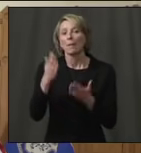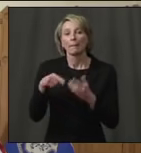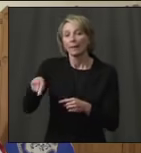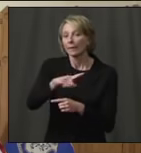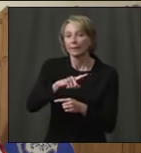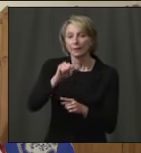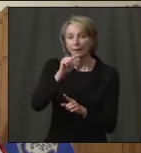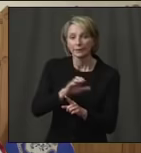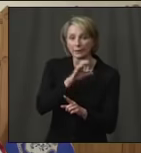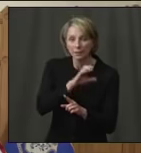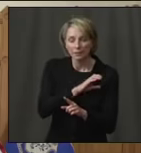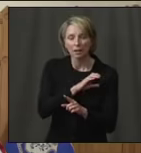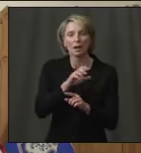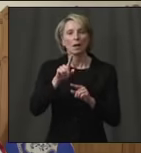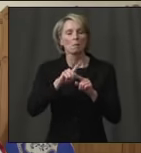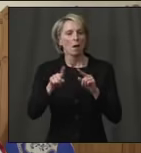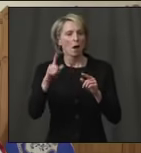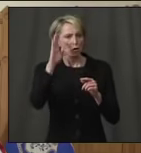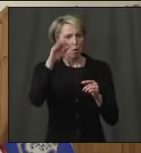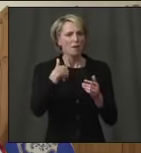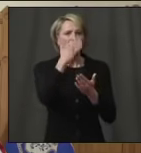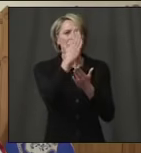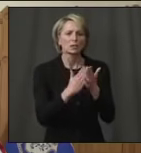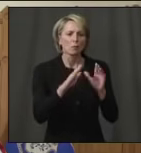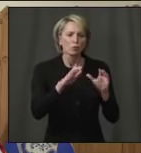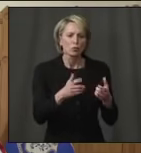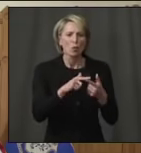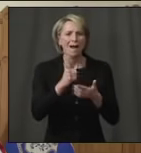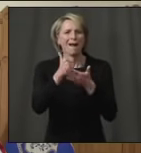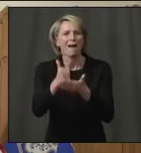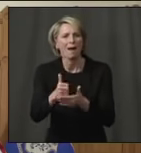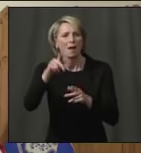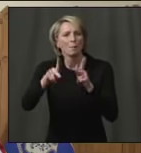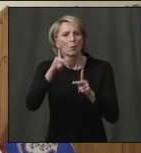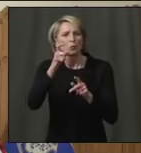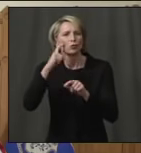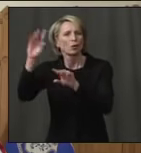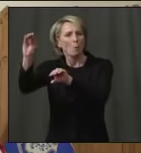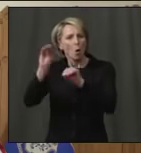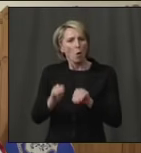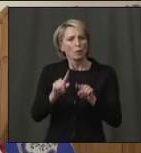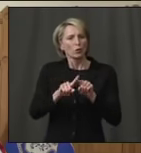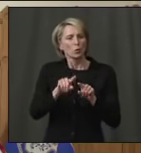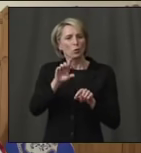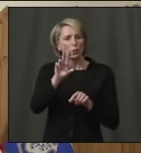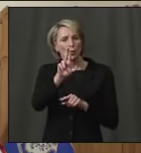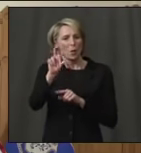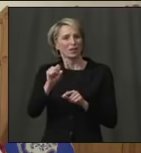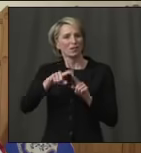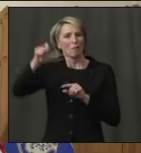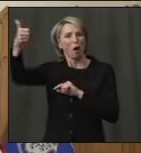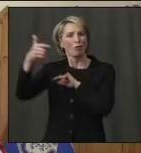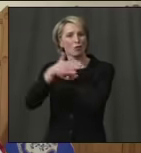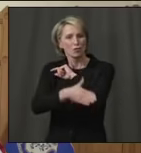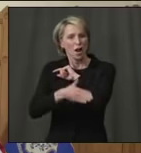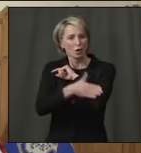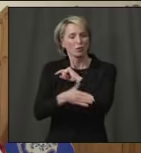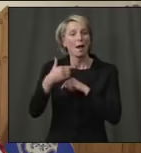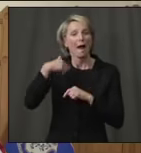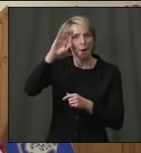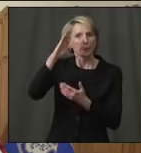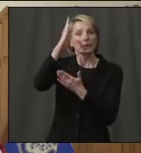together to help those immigrants. I know there some of them are being treated because they're diagnosed